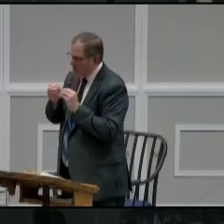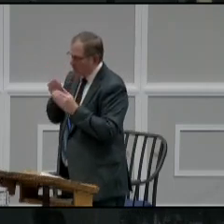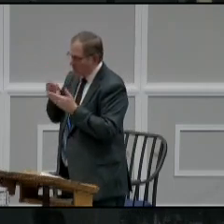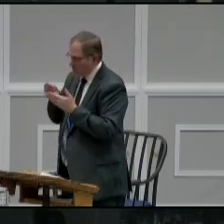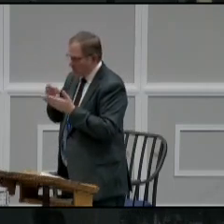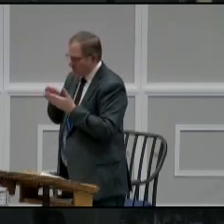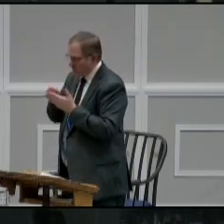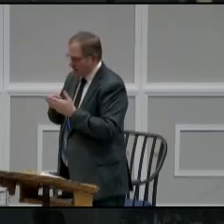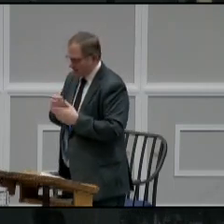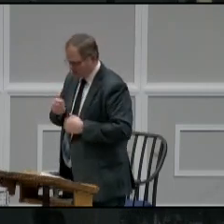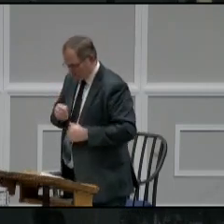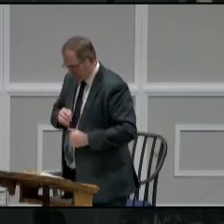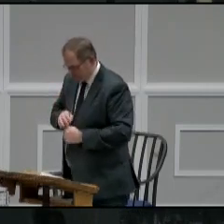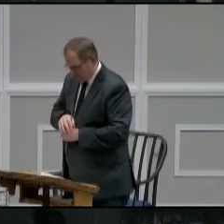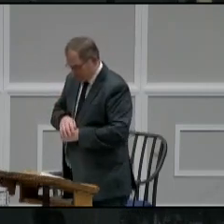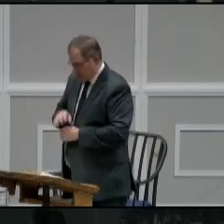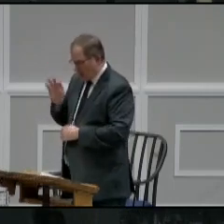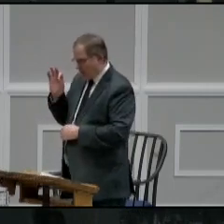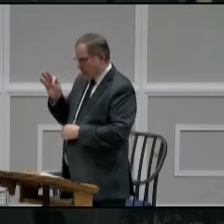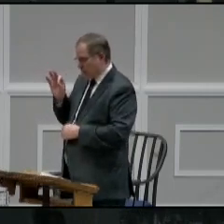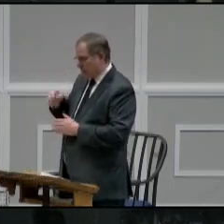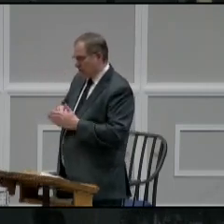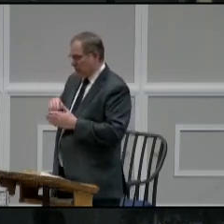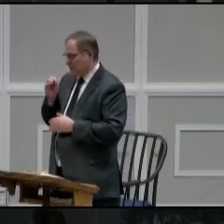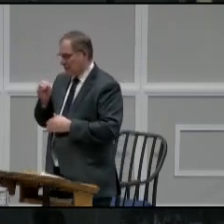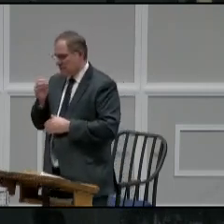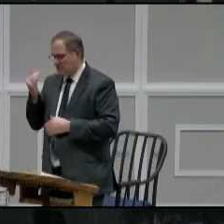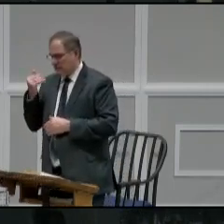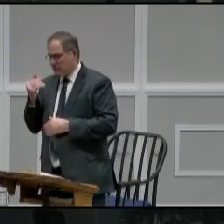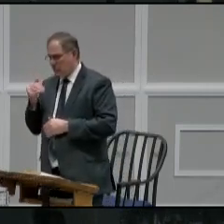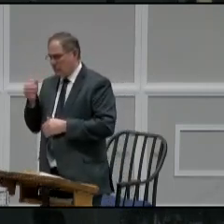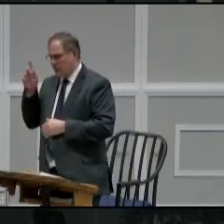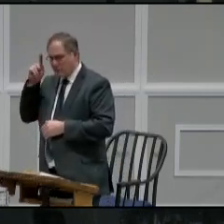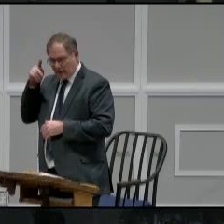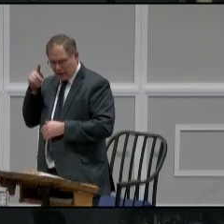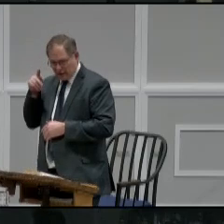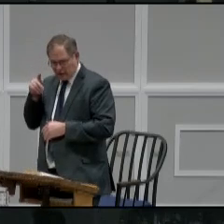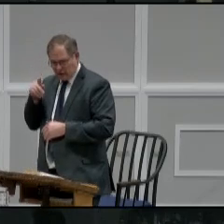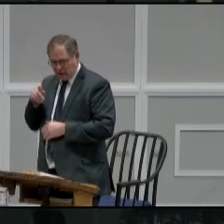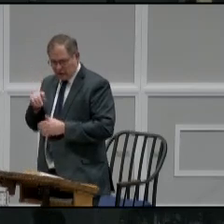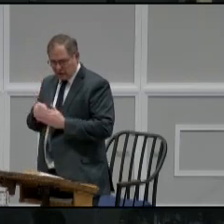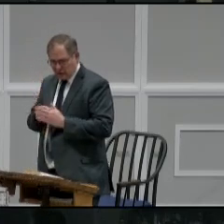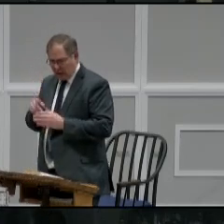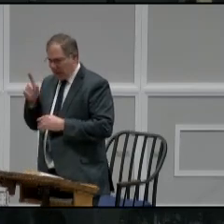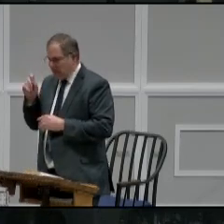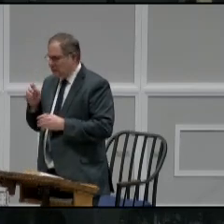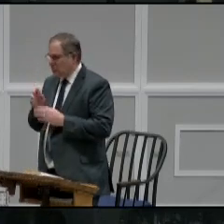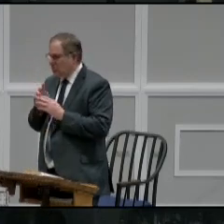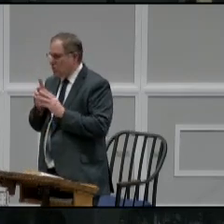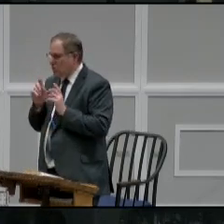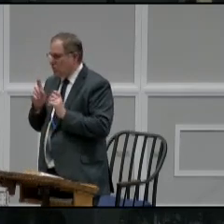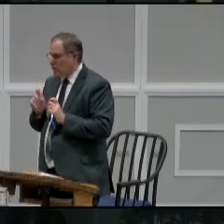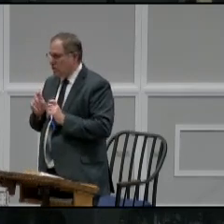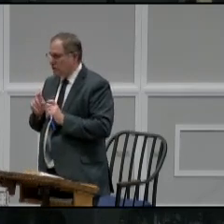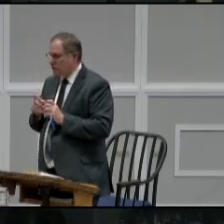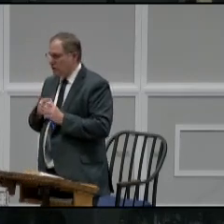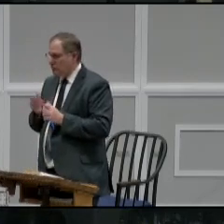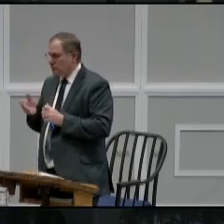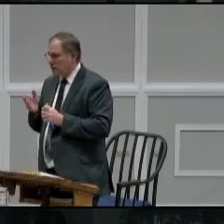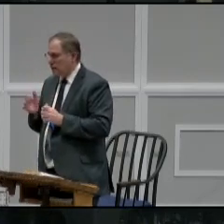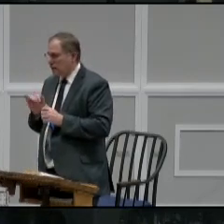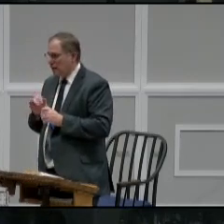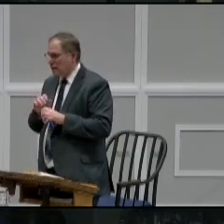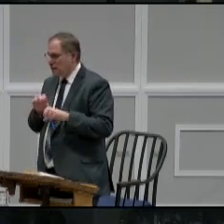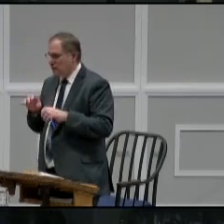I preached this message and had a pastor come up to me, and he said, Brother Drew, I started asking some of those questions, and the first thing I do in the morning is talk to my